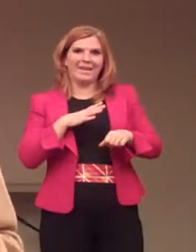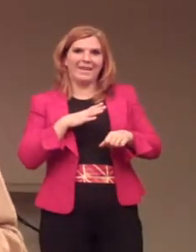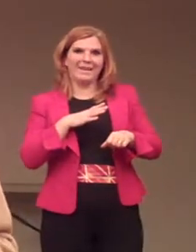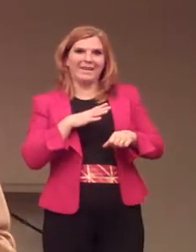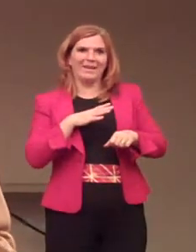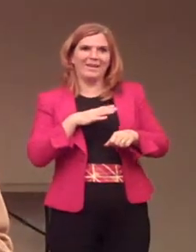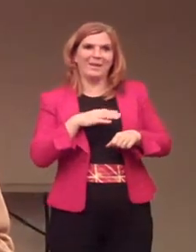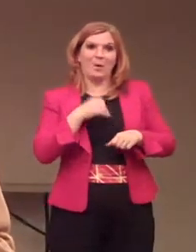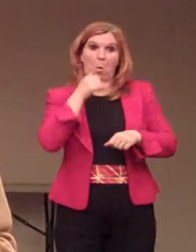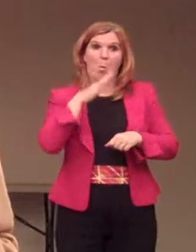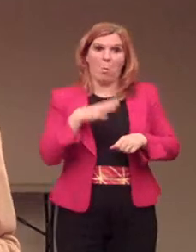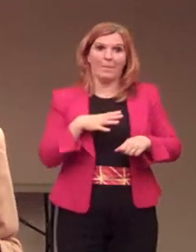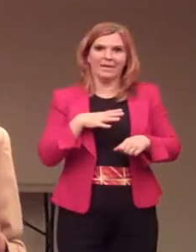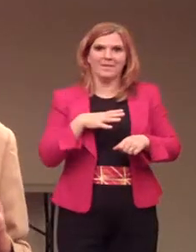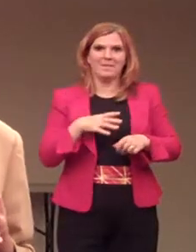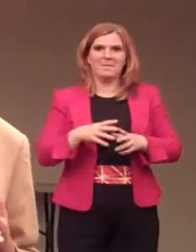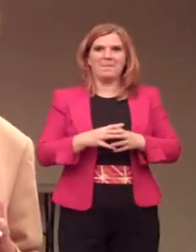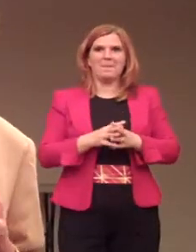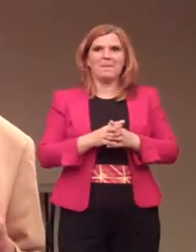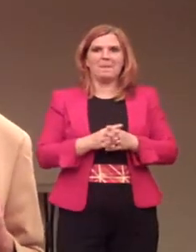women.